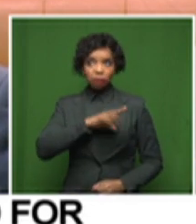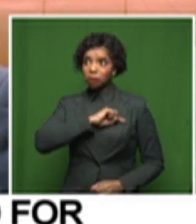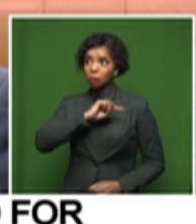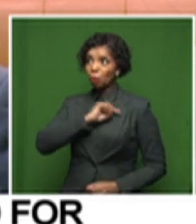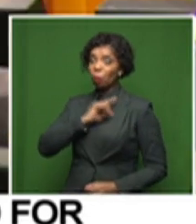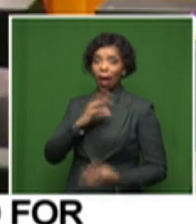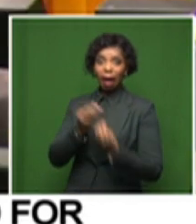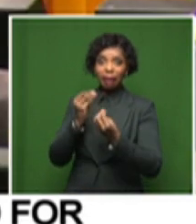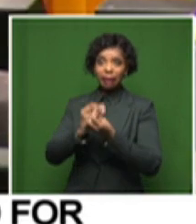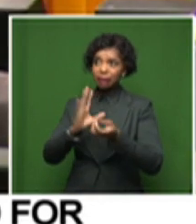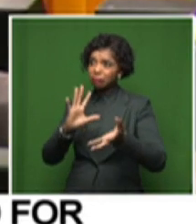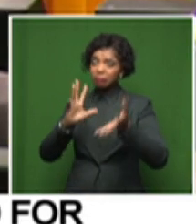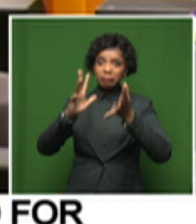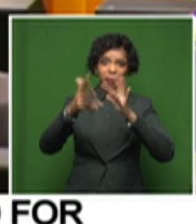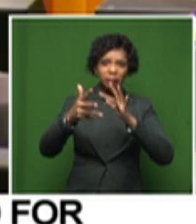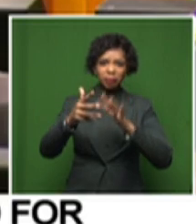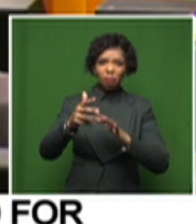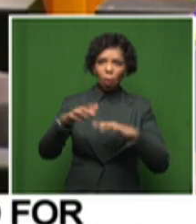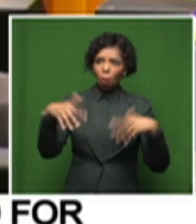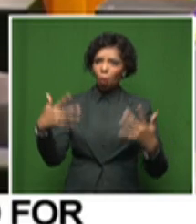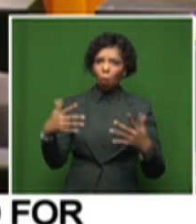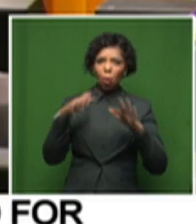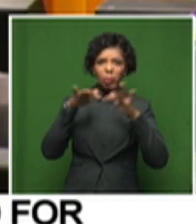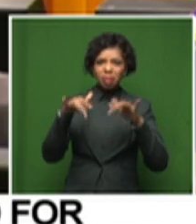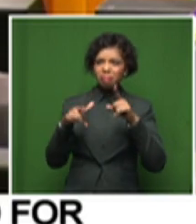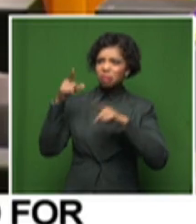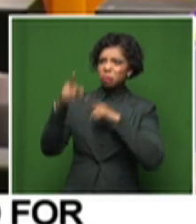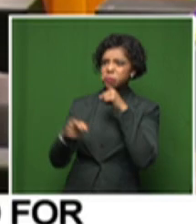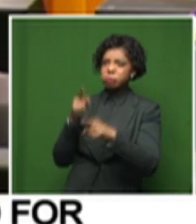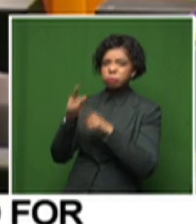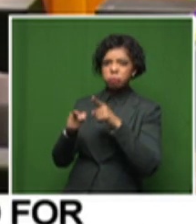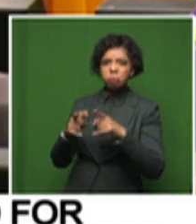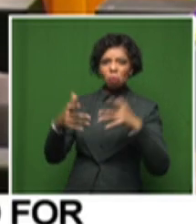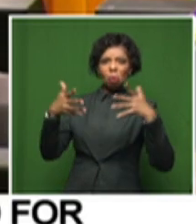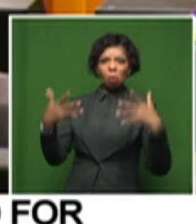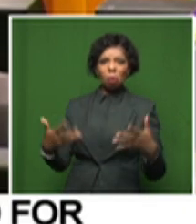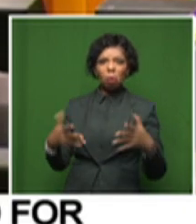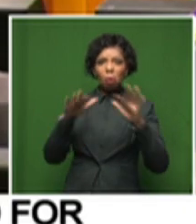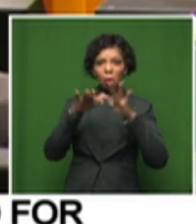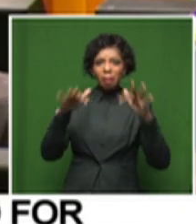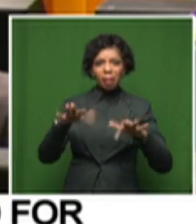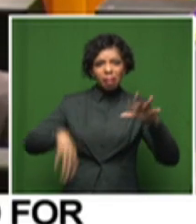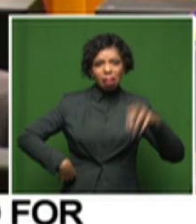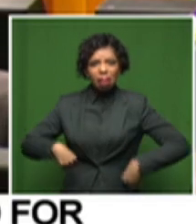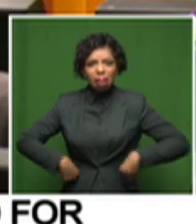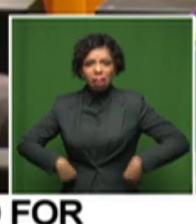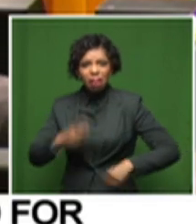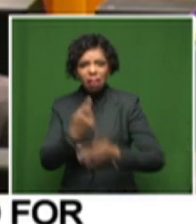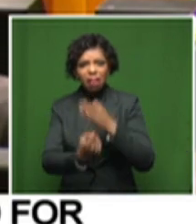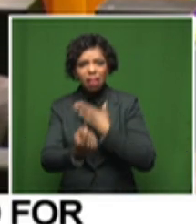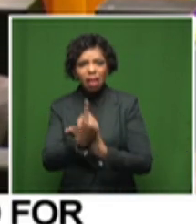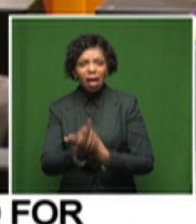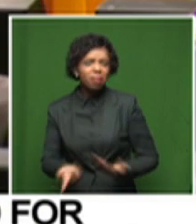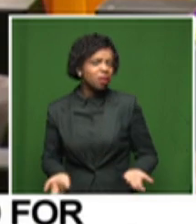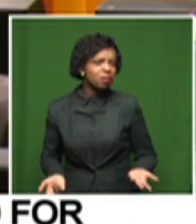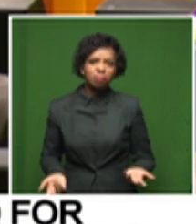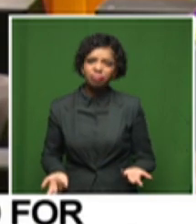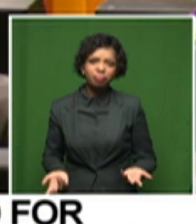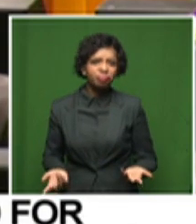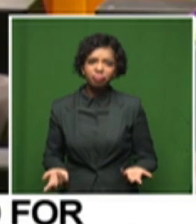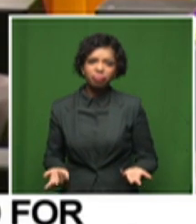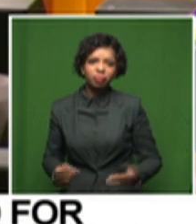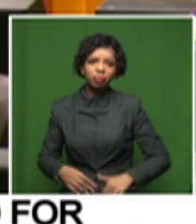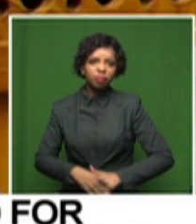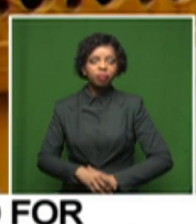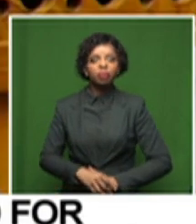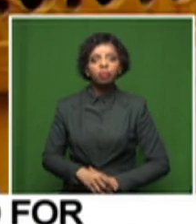blast, neither at plagues, nor at the wide open mouth of the hippopotamus.